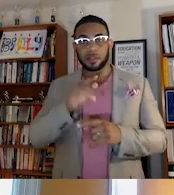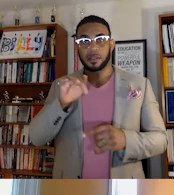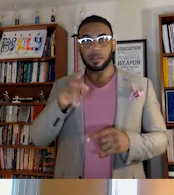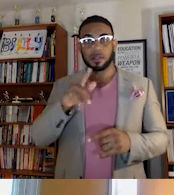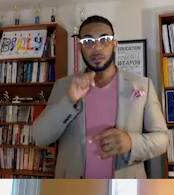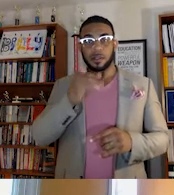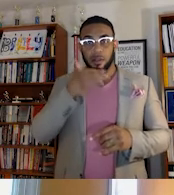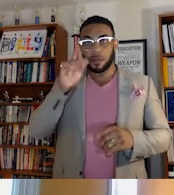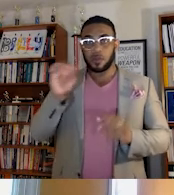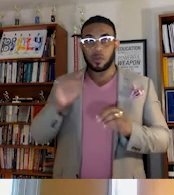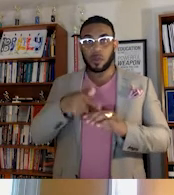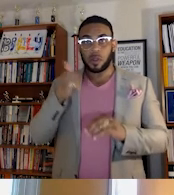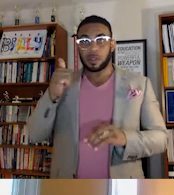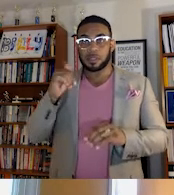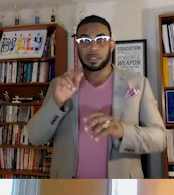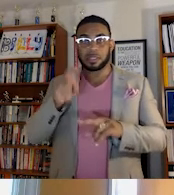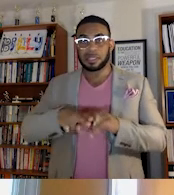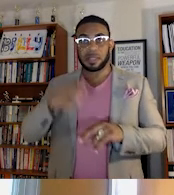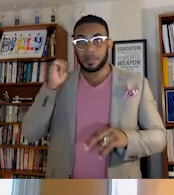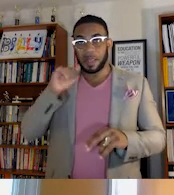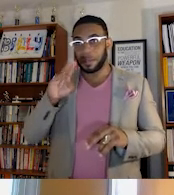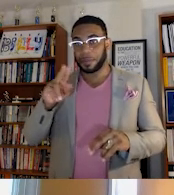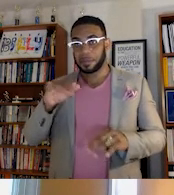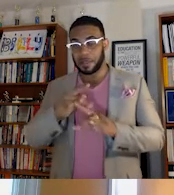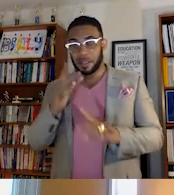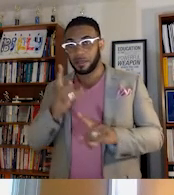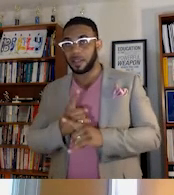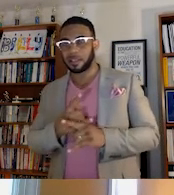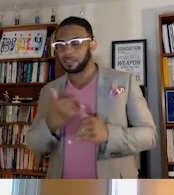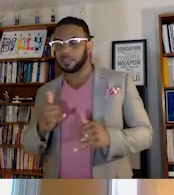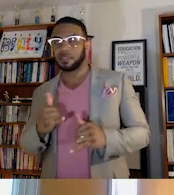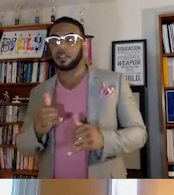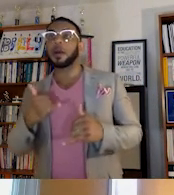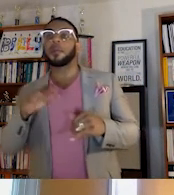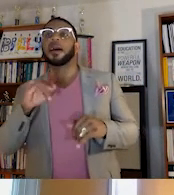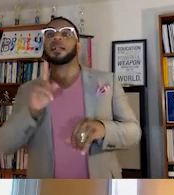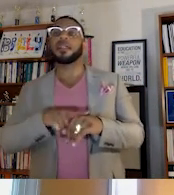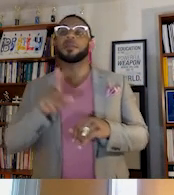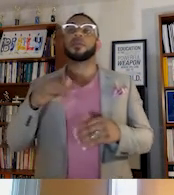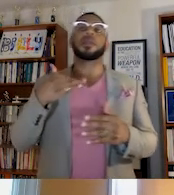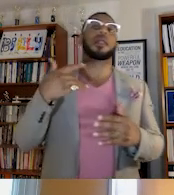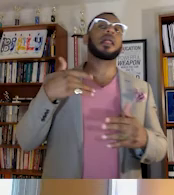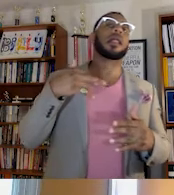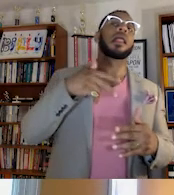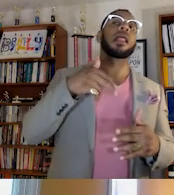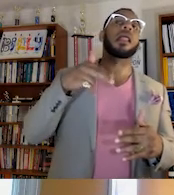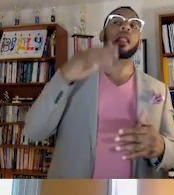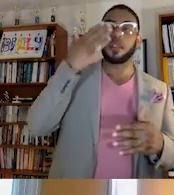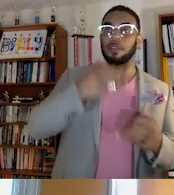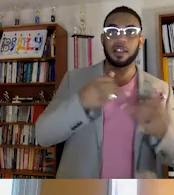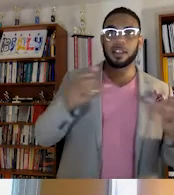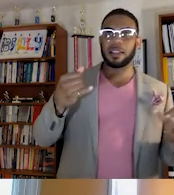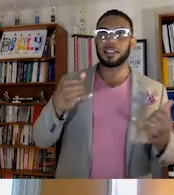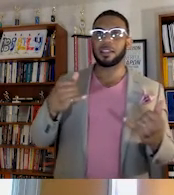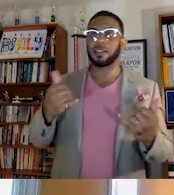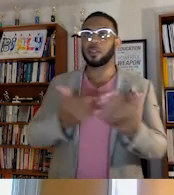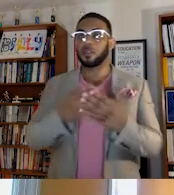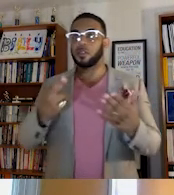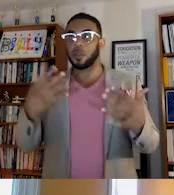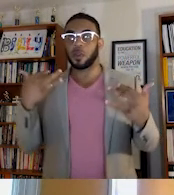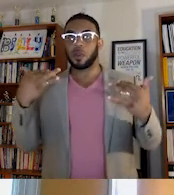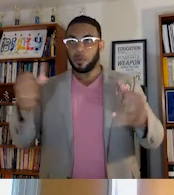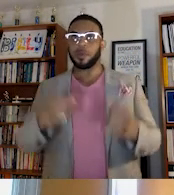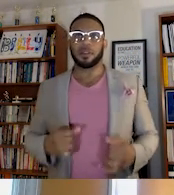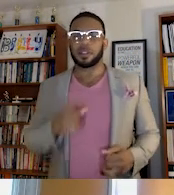that we no longer sit in the back of the bus, but we're still at the back of the line, right? And so by the time you get to the front of the line, those resources